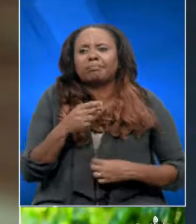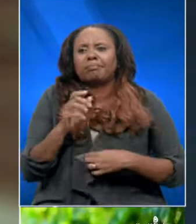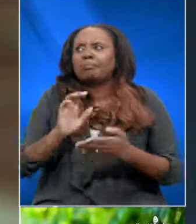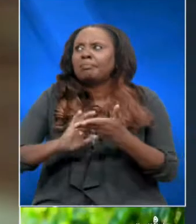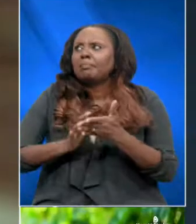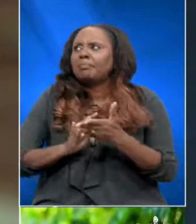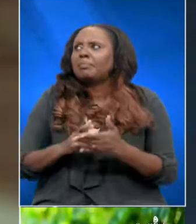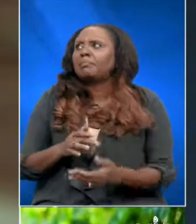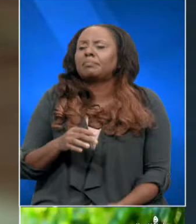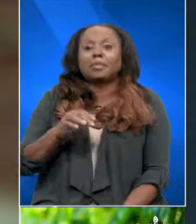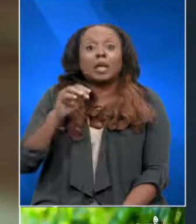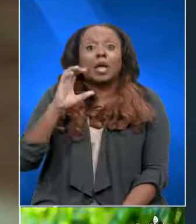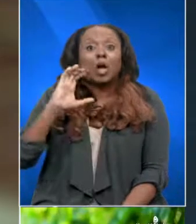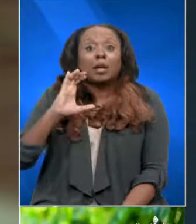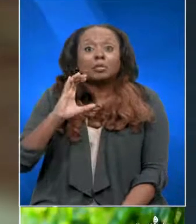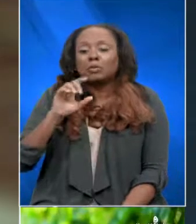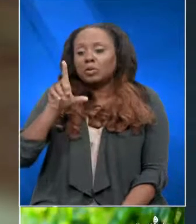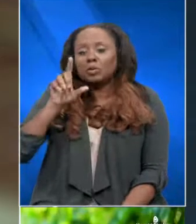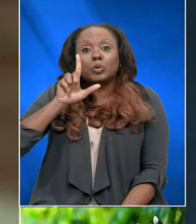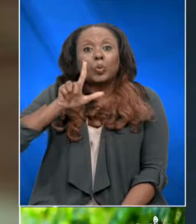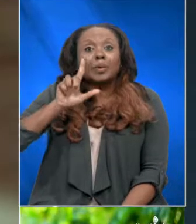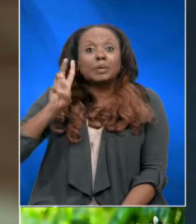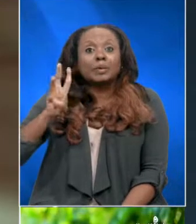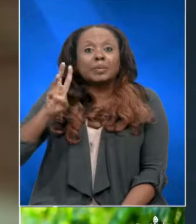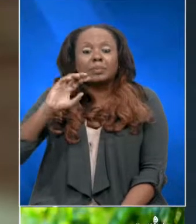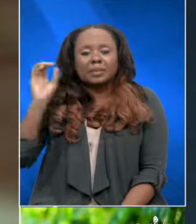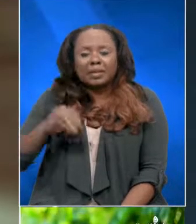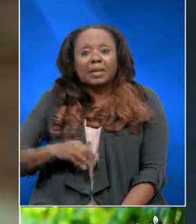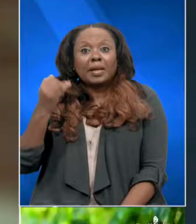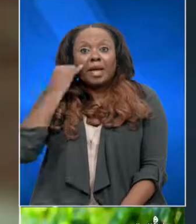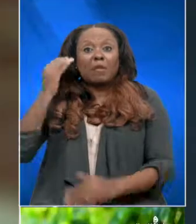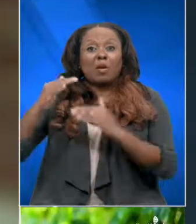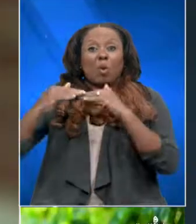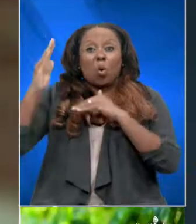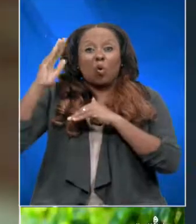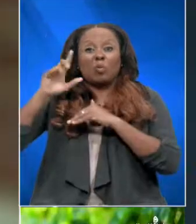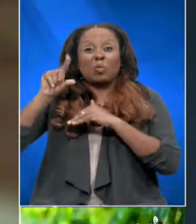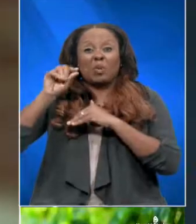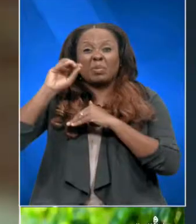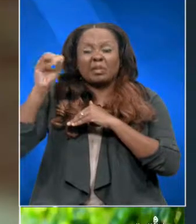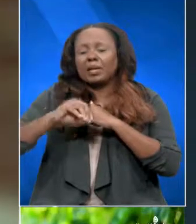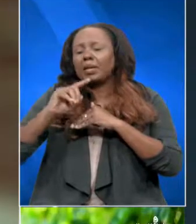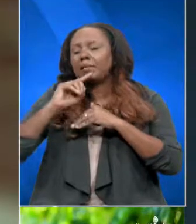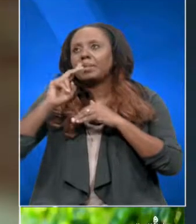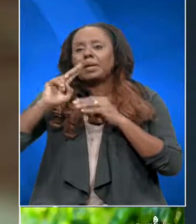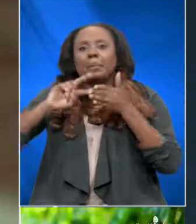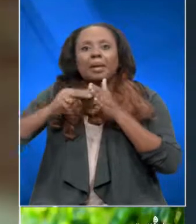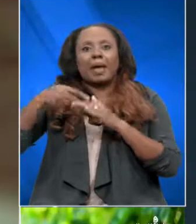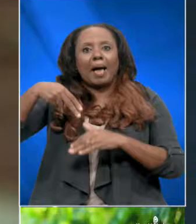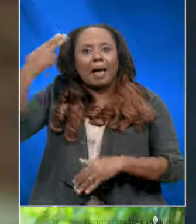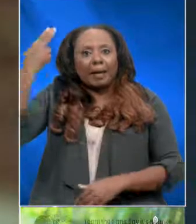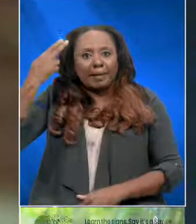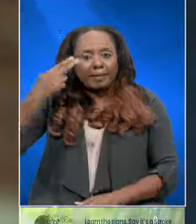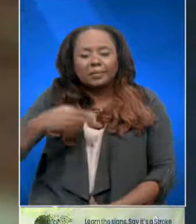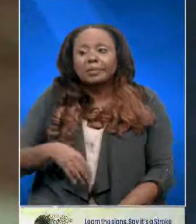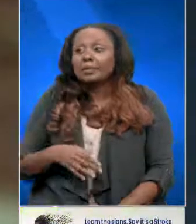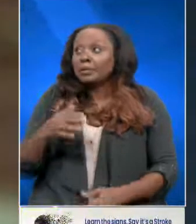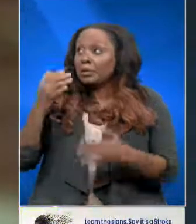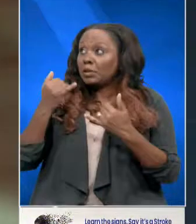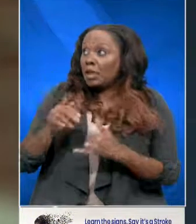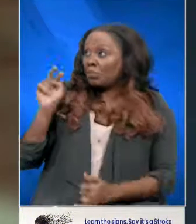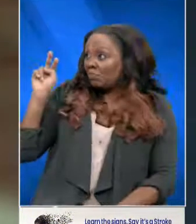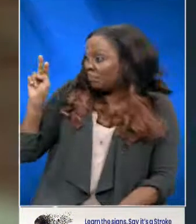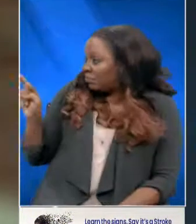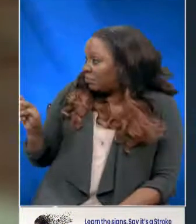at 26%. Remember, anything that's 20% is high and 5% is low. So the cholesterol is at 26%, which is very